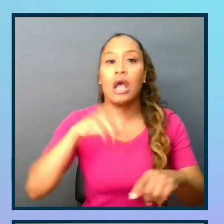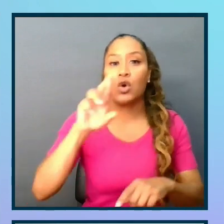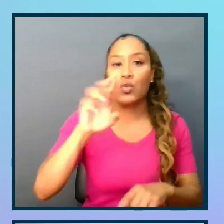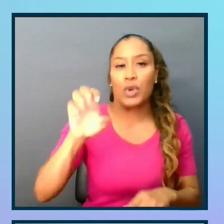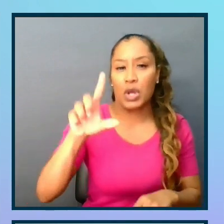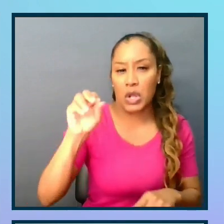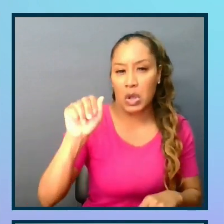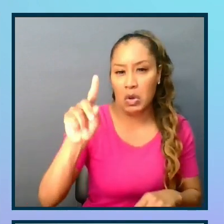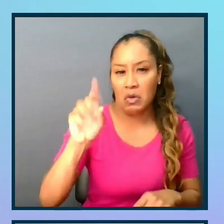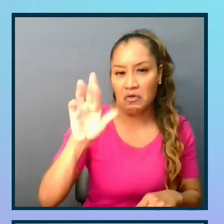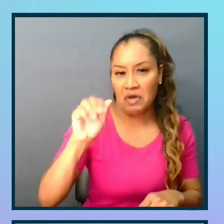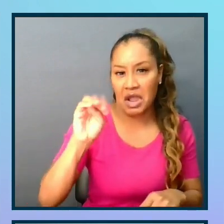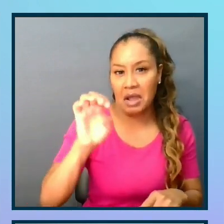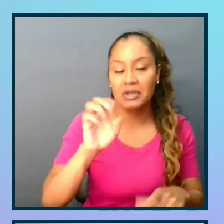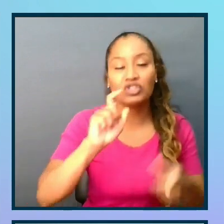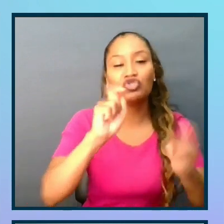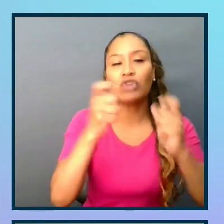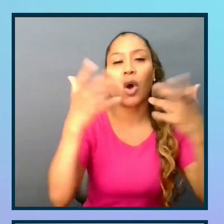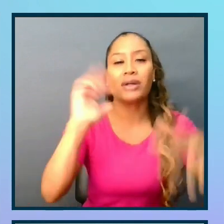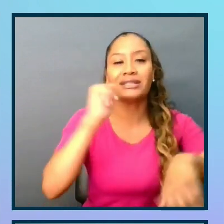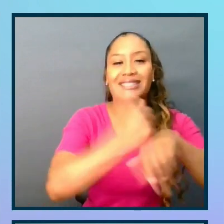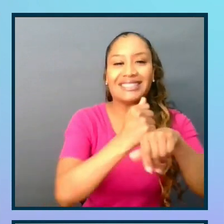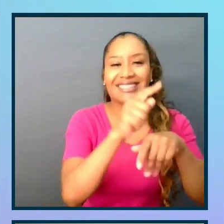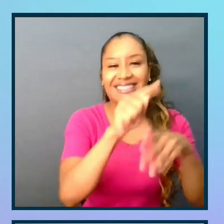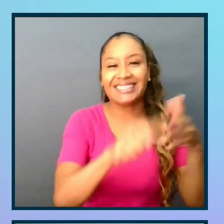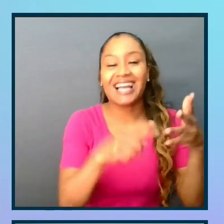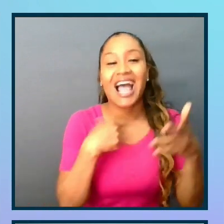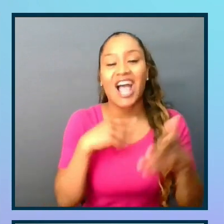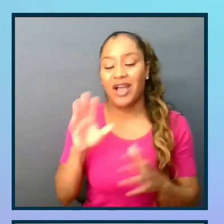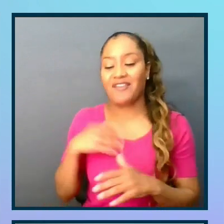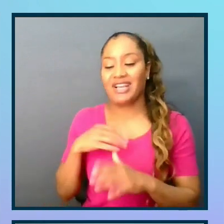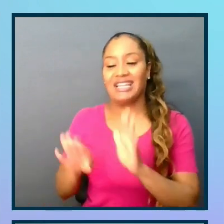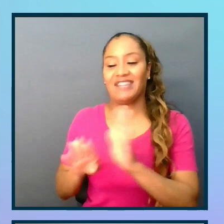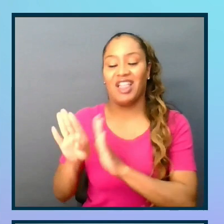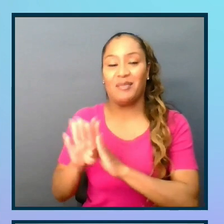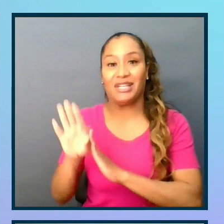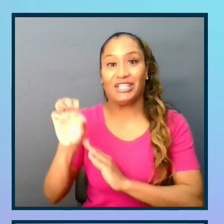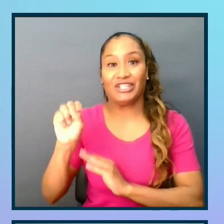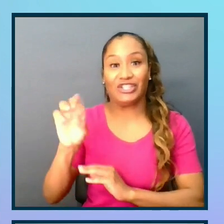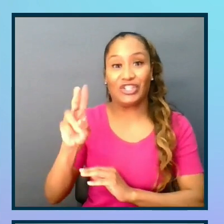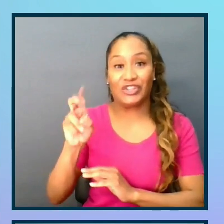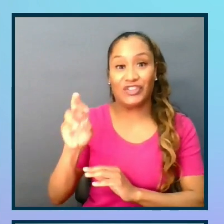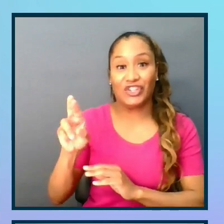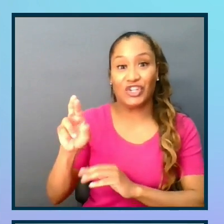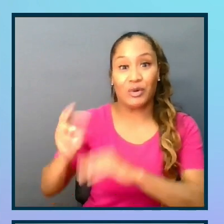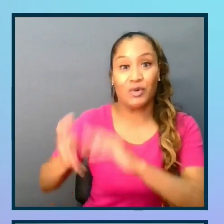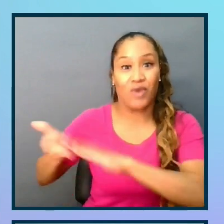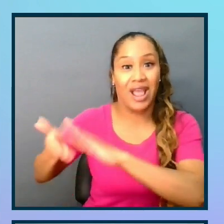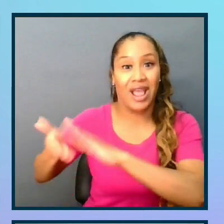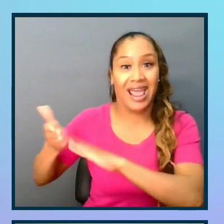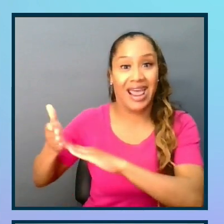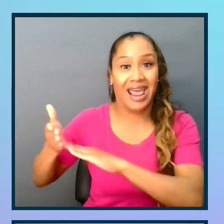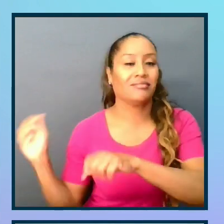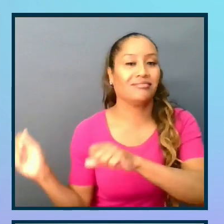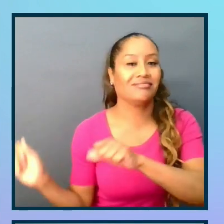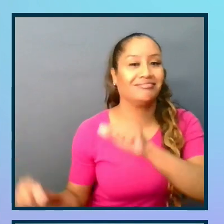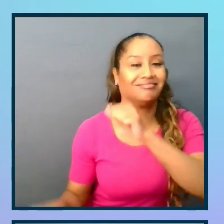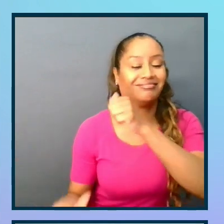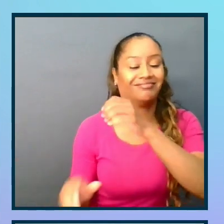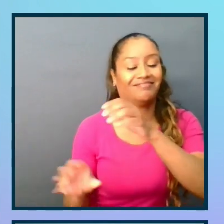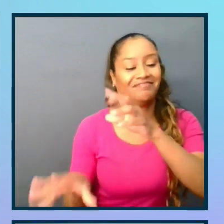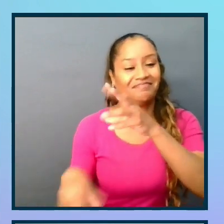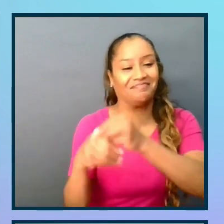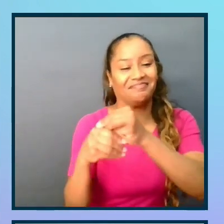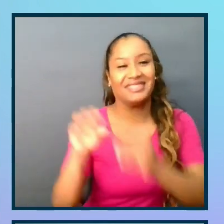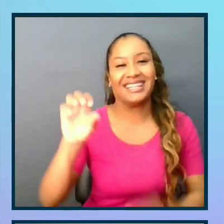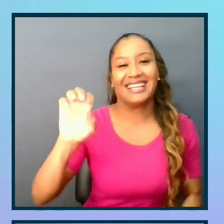propagated because I have a development server running that just rebuilt the extension as I made the code change. So voila. What do you think,